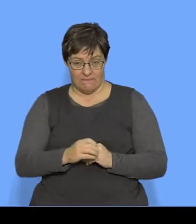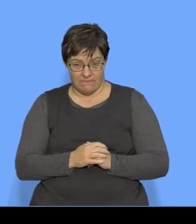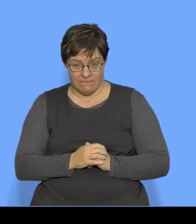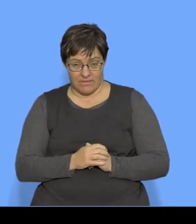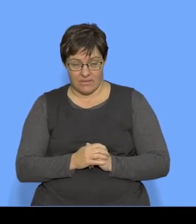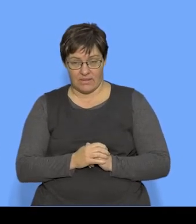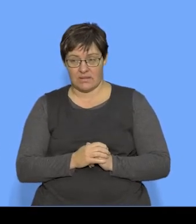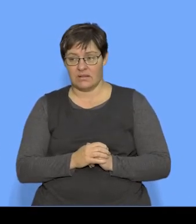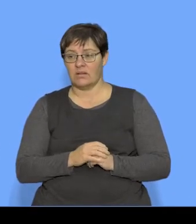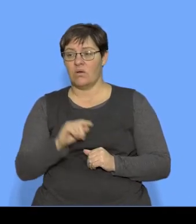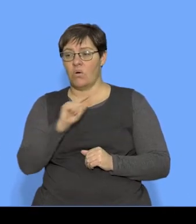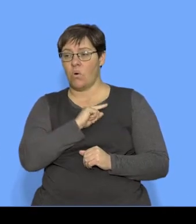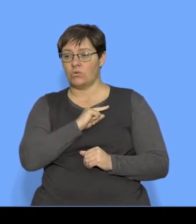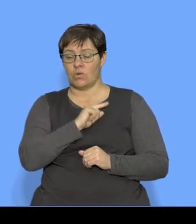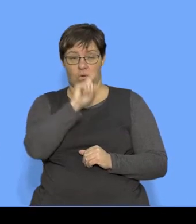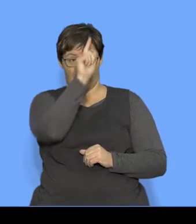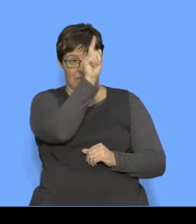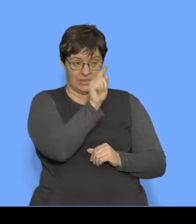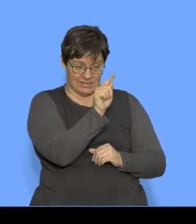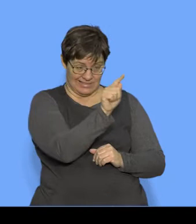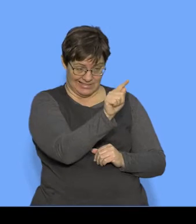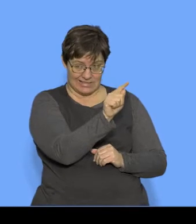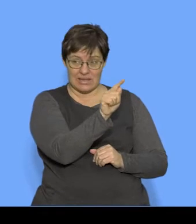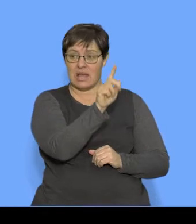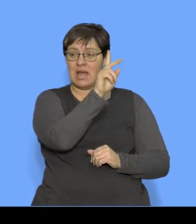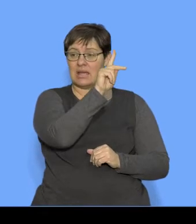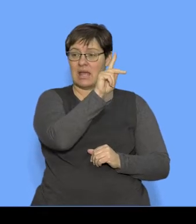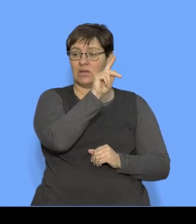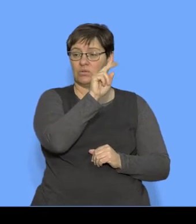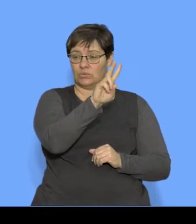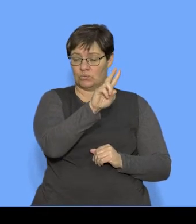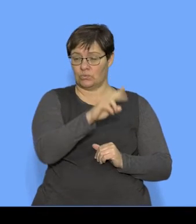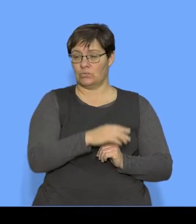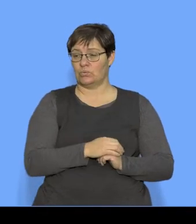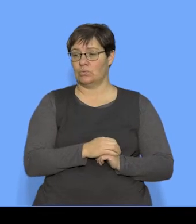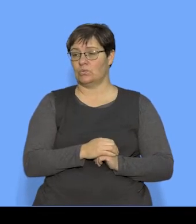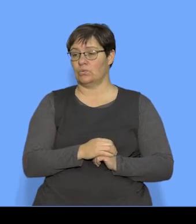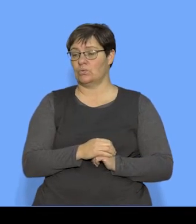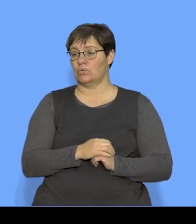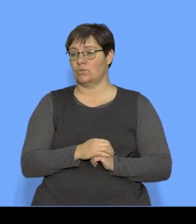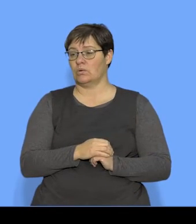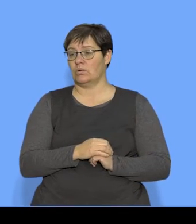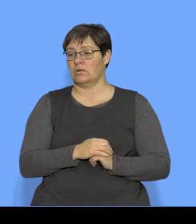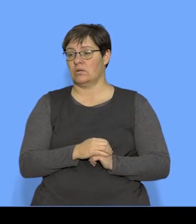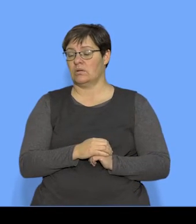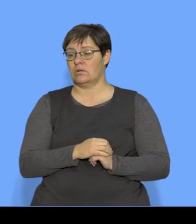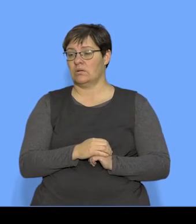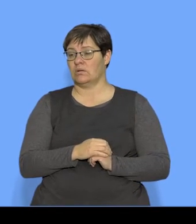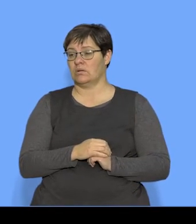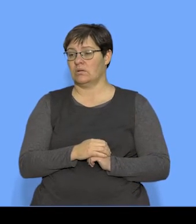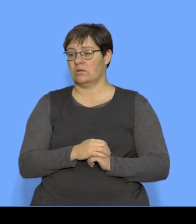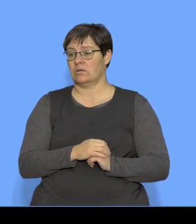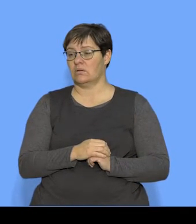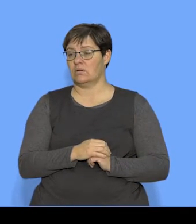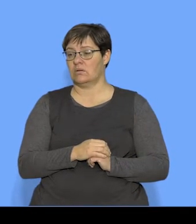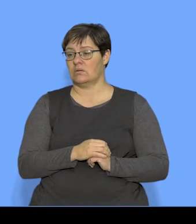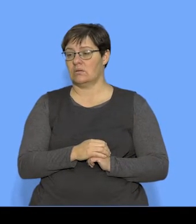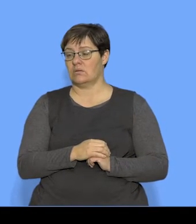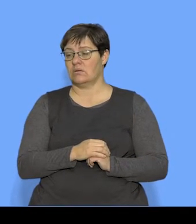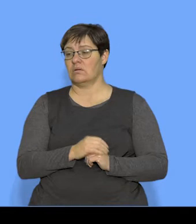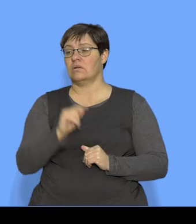And also this one here will be equals to the angle that it makes